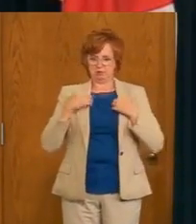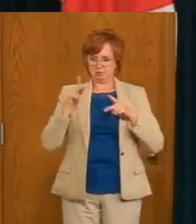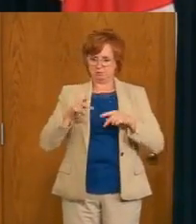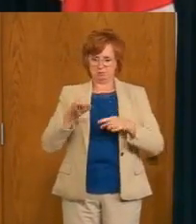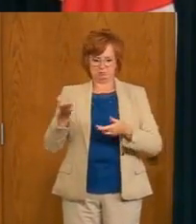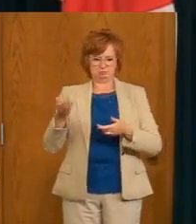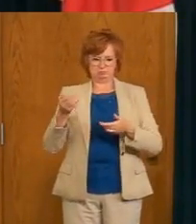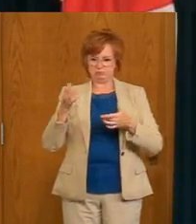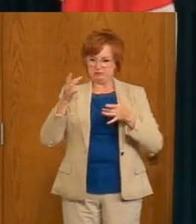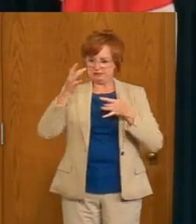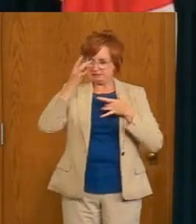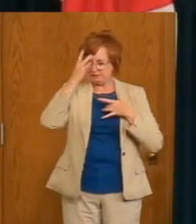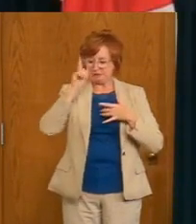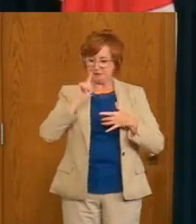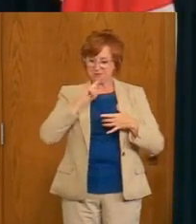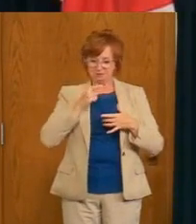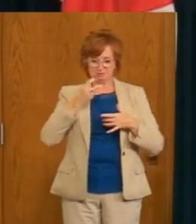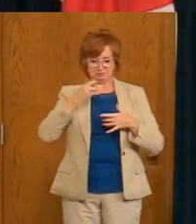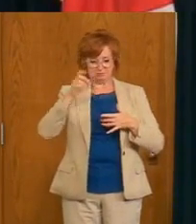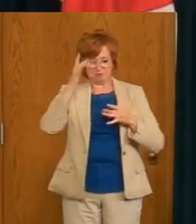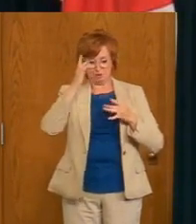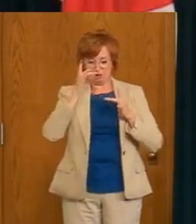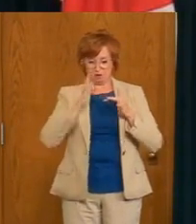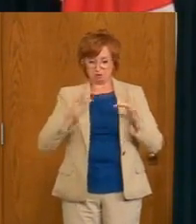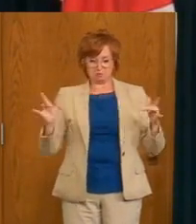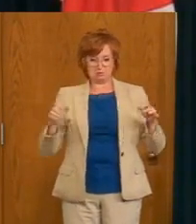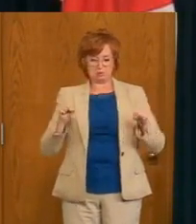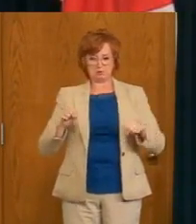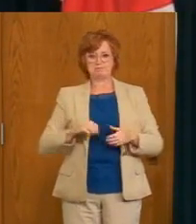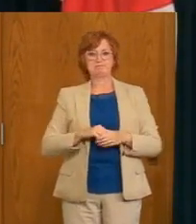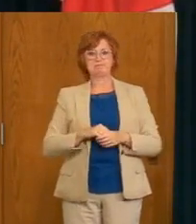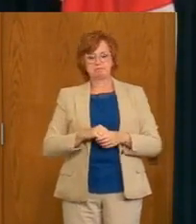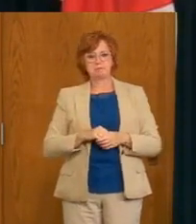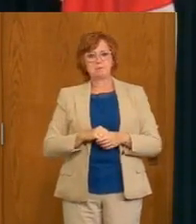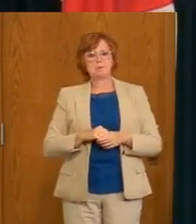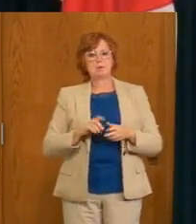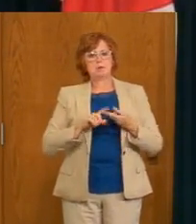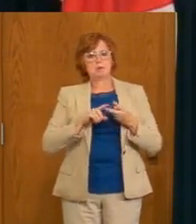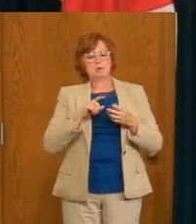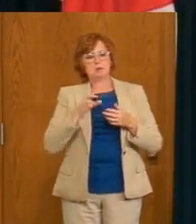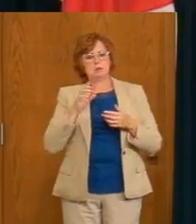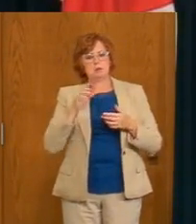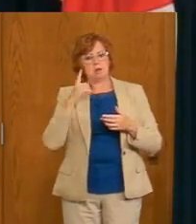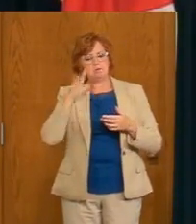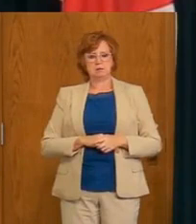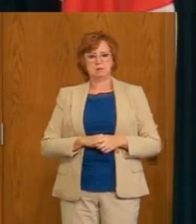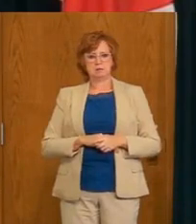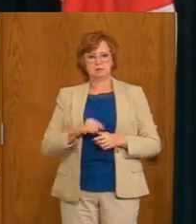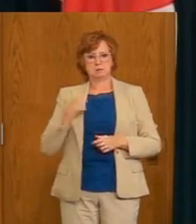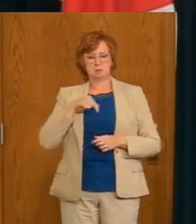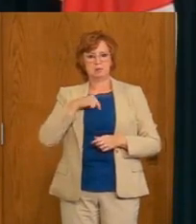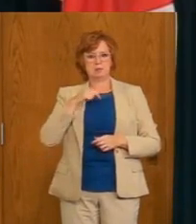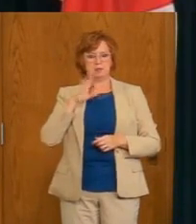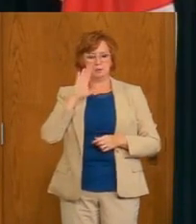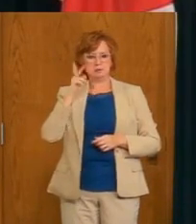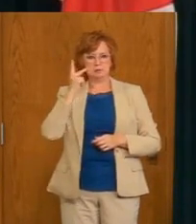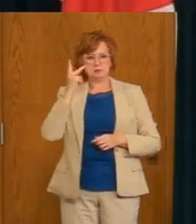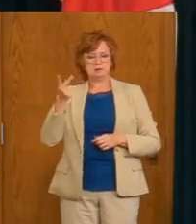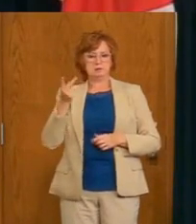strongly encourage everyone to continue to make the time and take the time to go out and ultimately get vaccinated for the first shot,